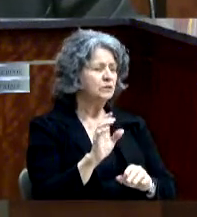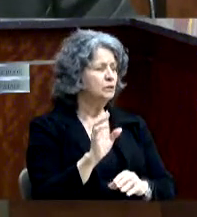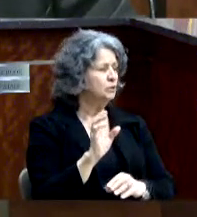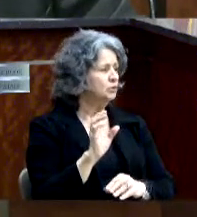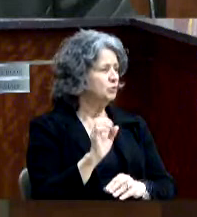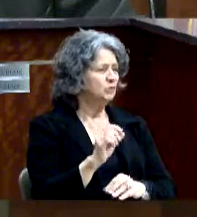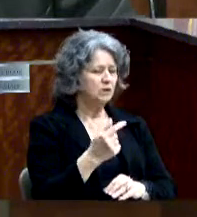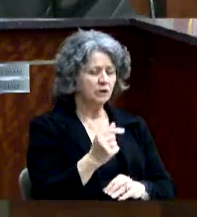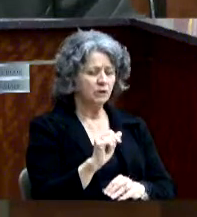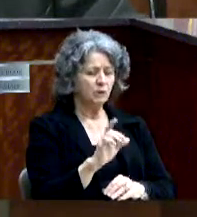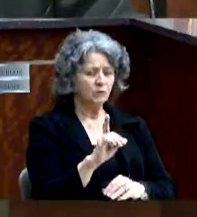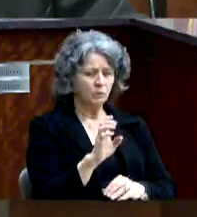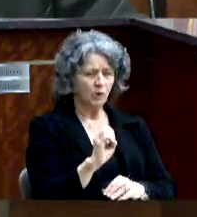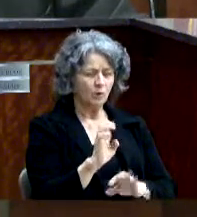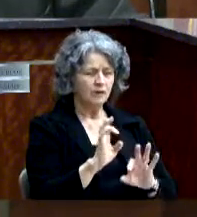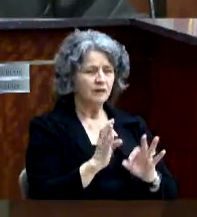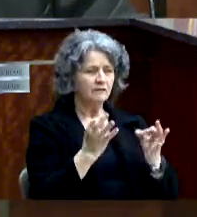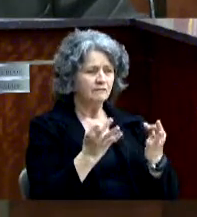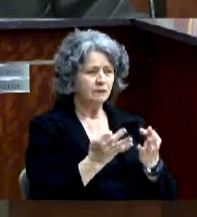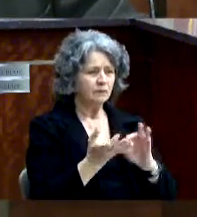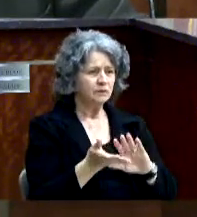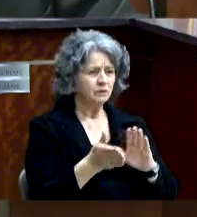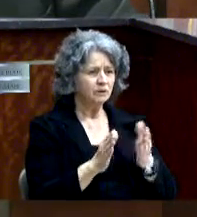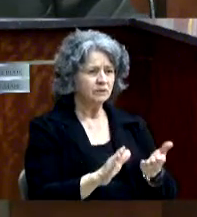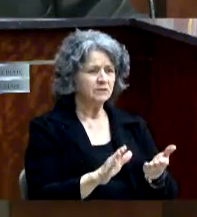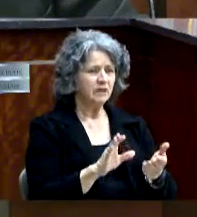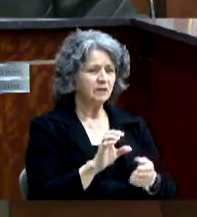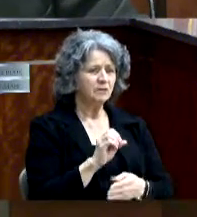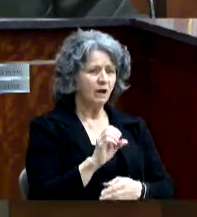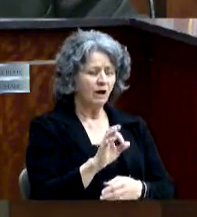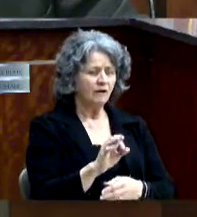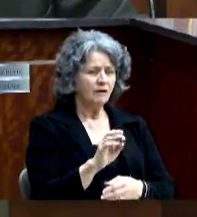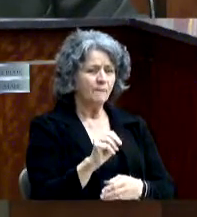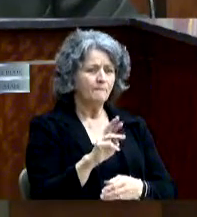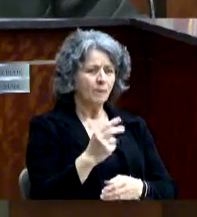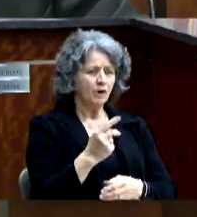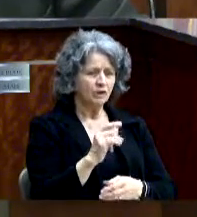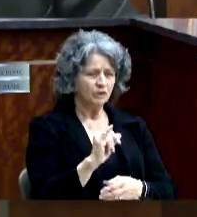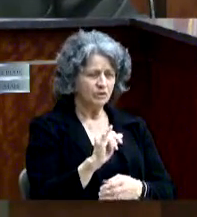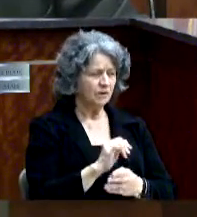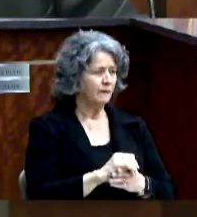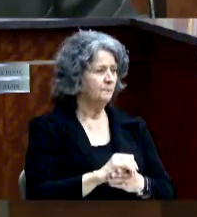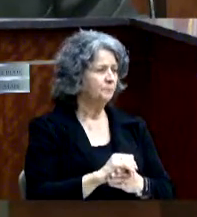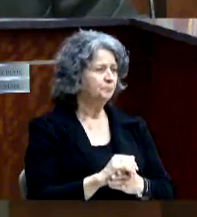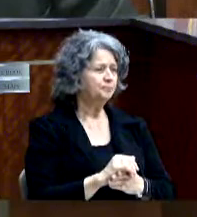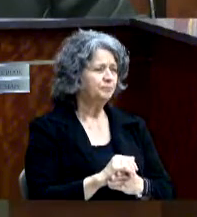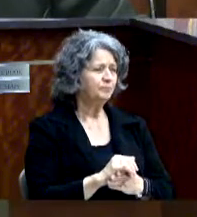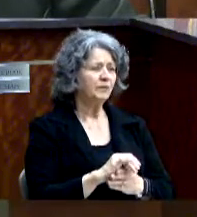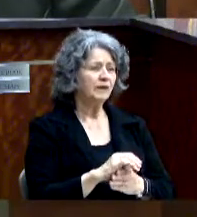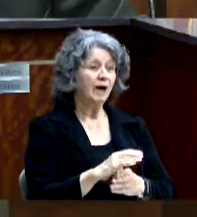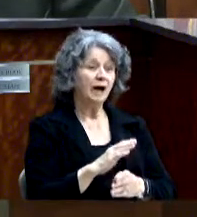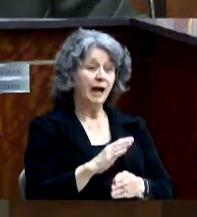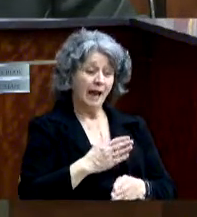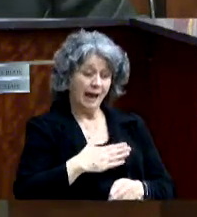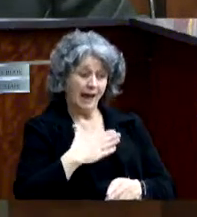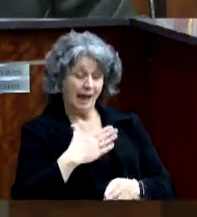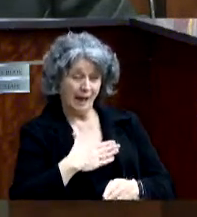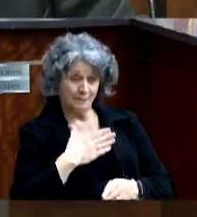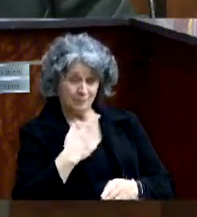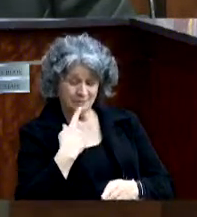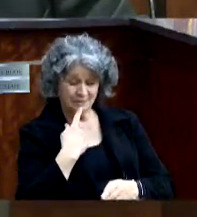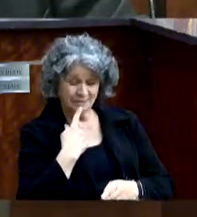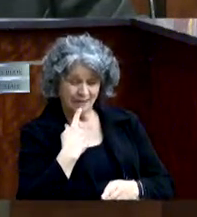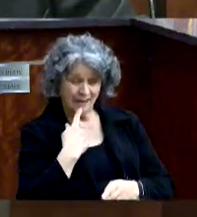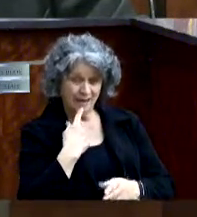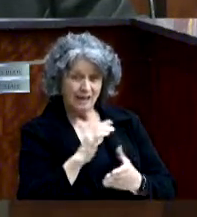Godey families on the passing of Margie Rabico. On a happier note, I would like to congratulate the